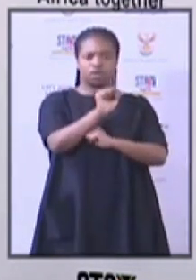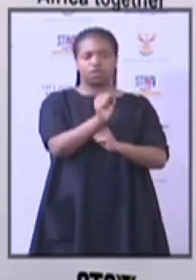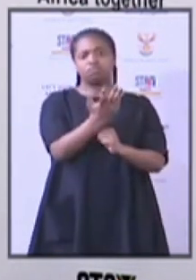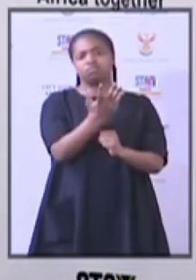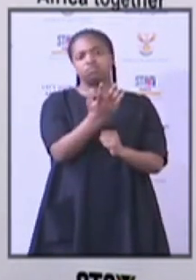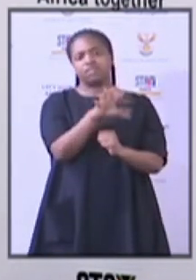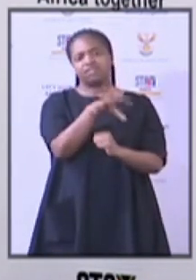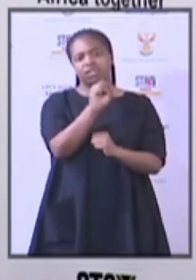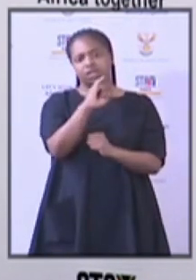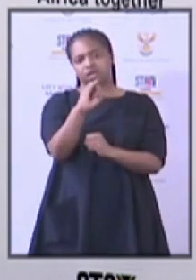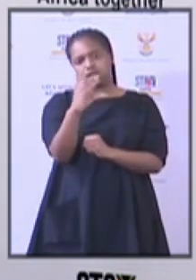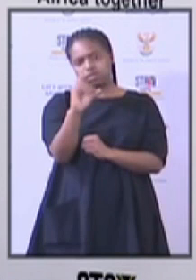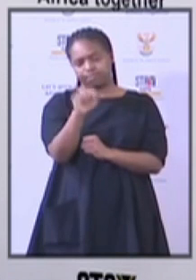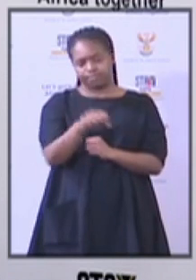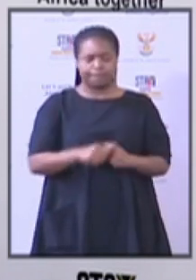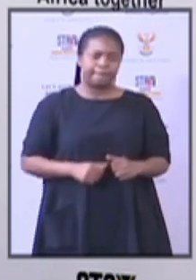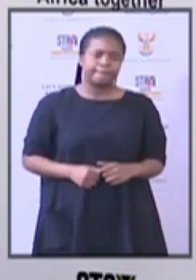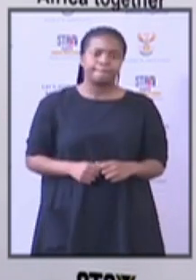tšeo.